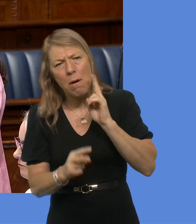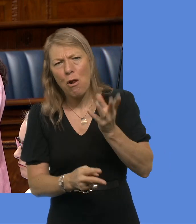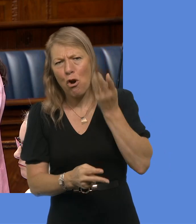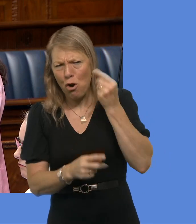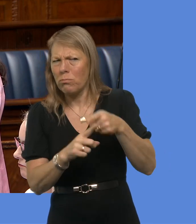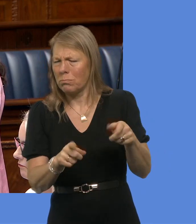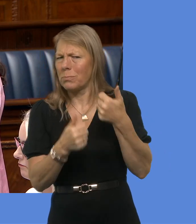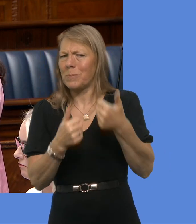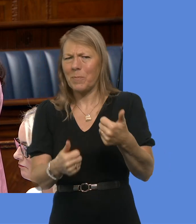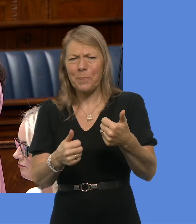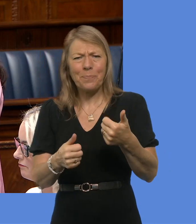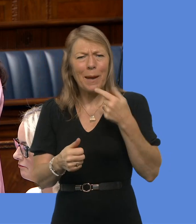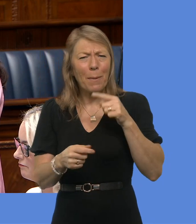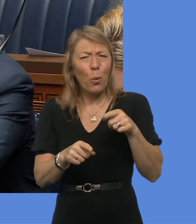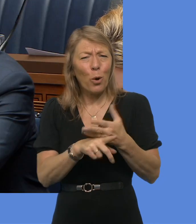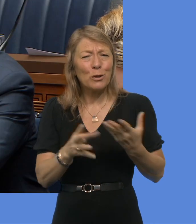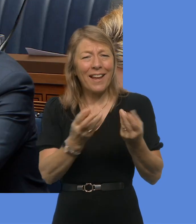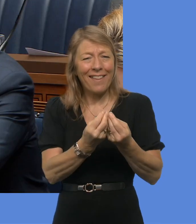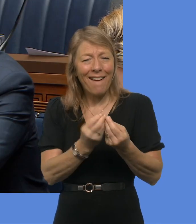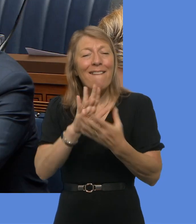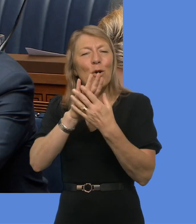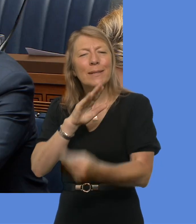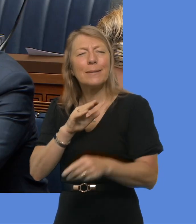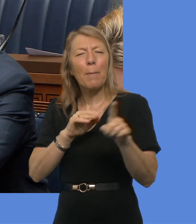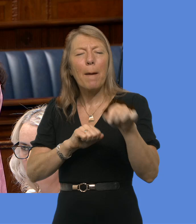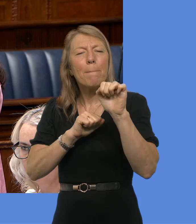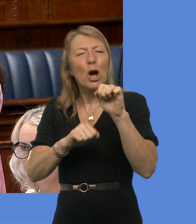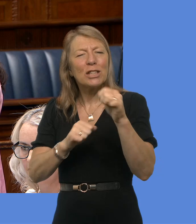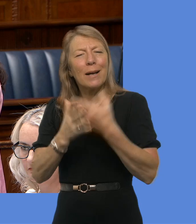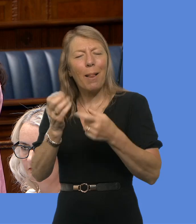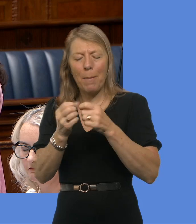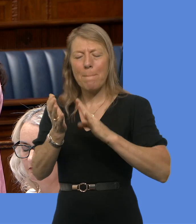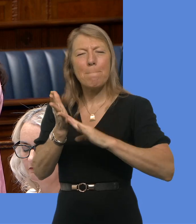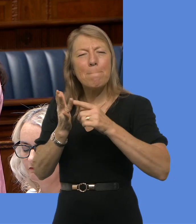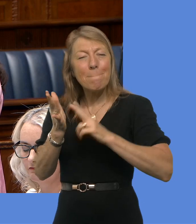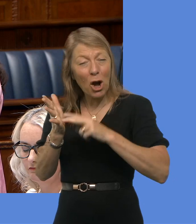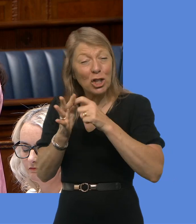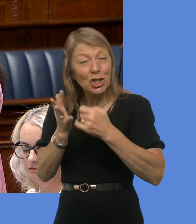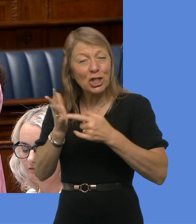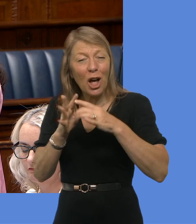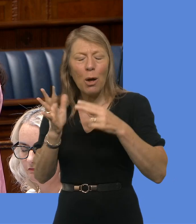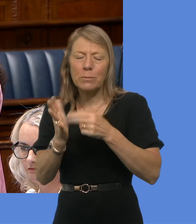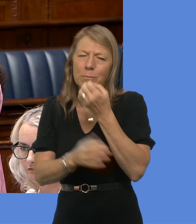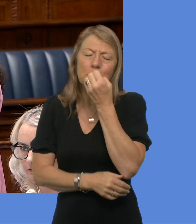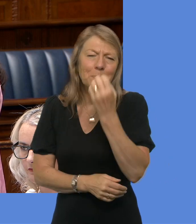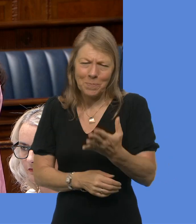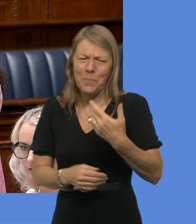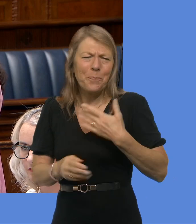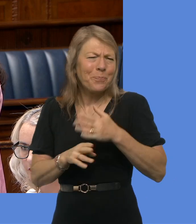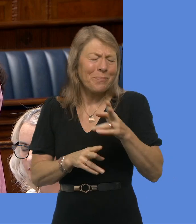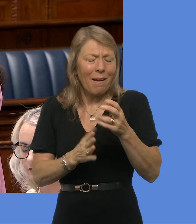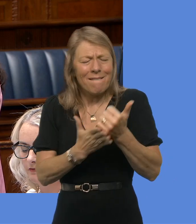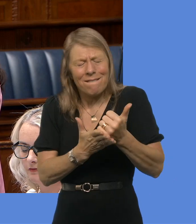incredible Monkstown Boxing Club that I had the privilege of visiting a few years ago as well. But like great community organisations rolling out fantastic